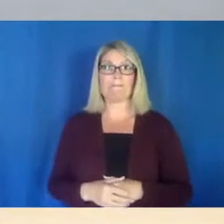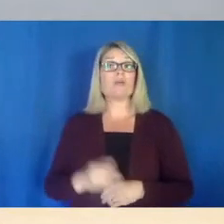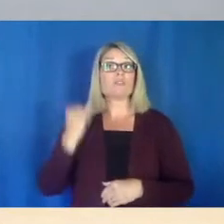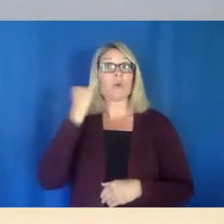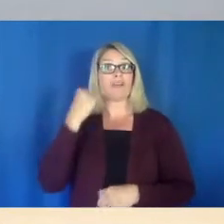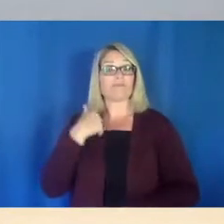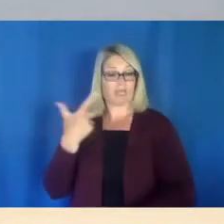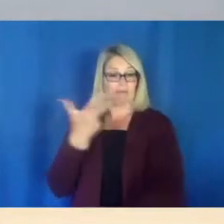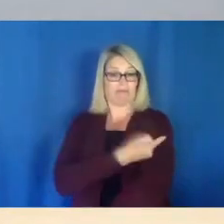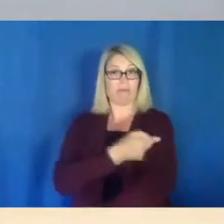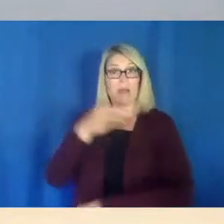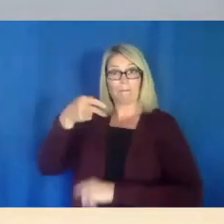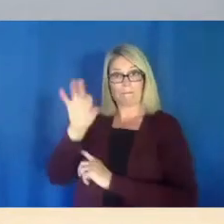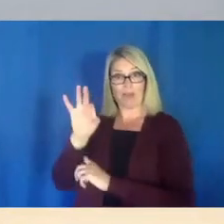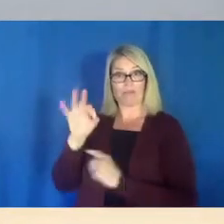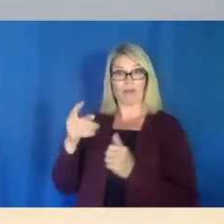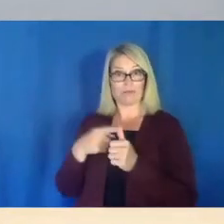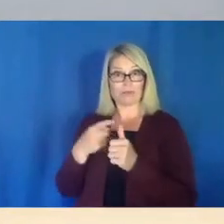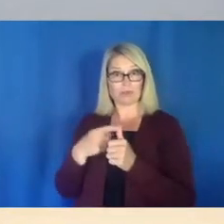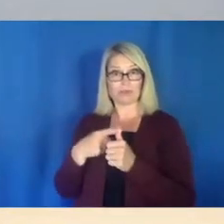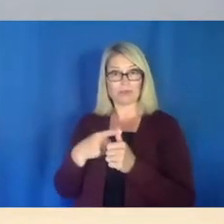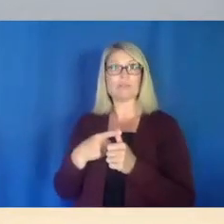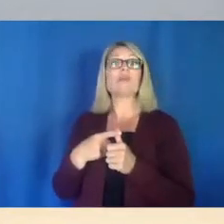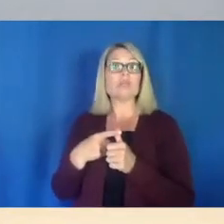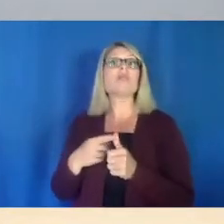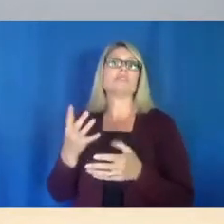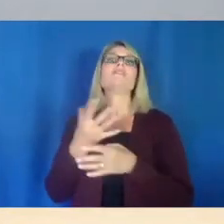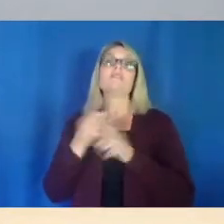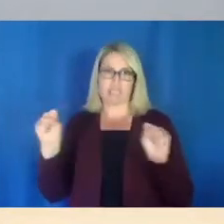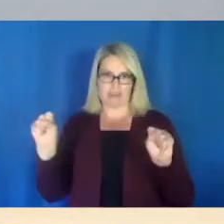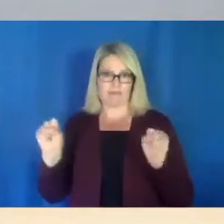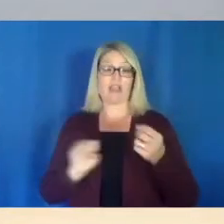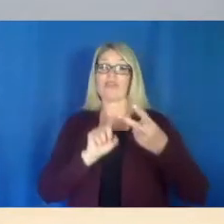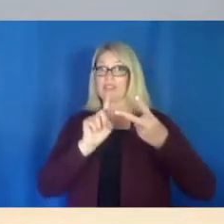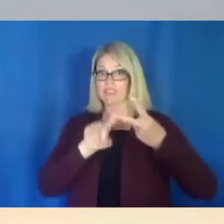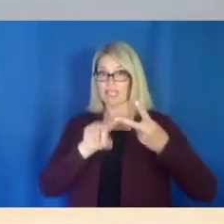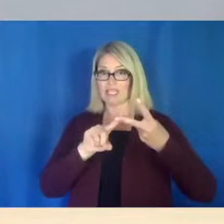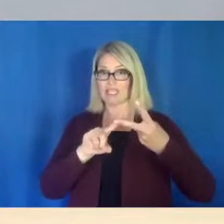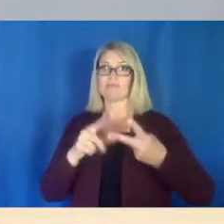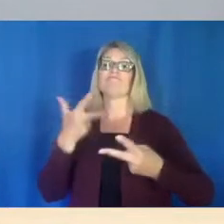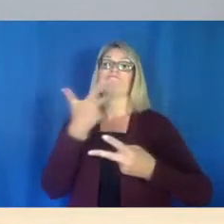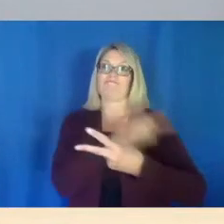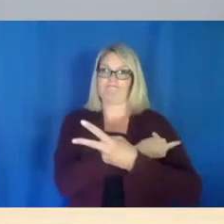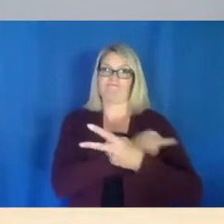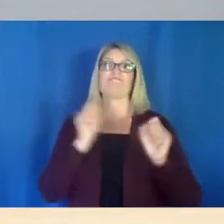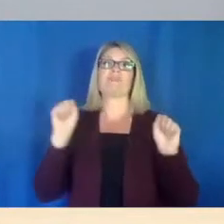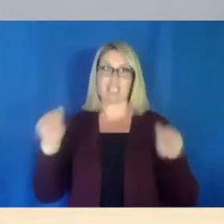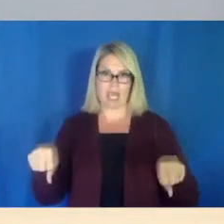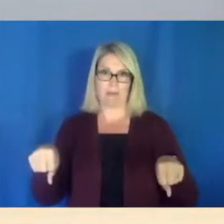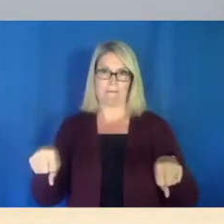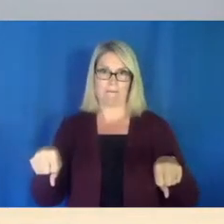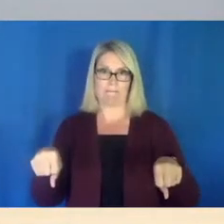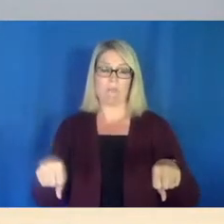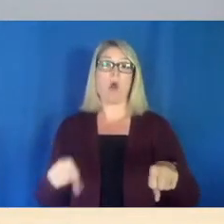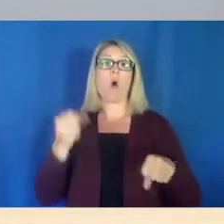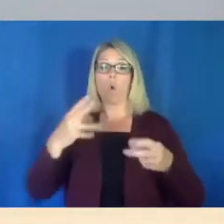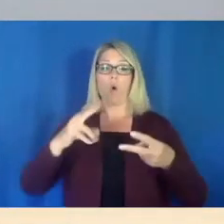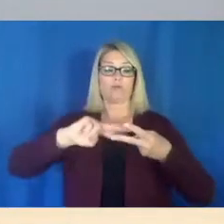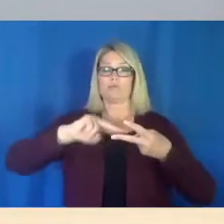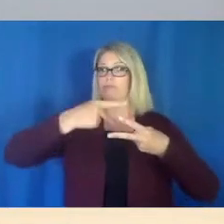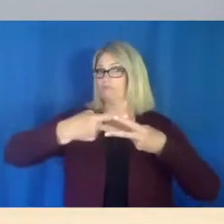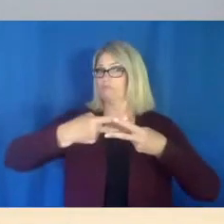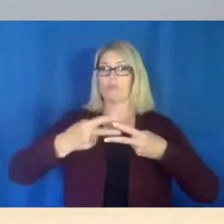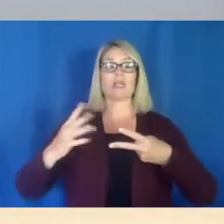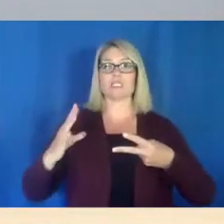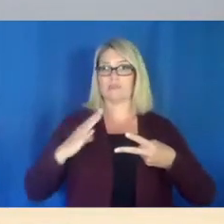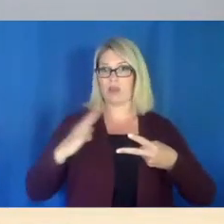Pfizer for your first dose, it is safe and acceptable to receive Moderna for your second dose, and vice versa. Individuals